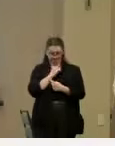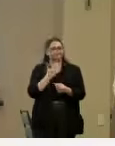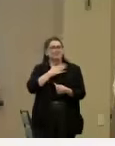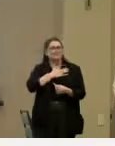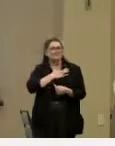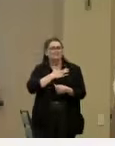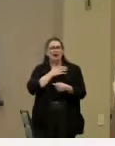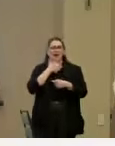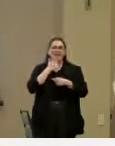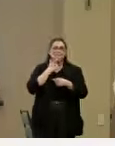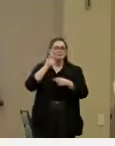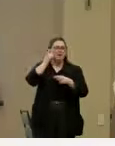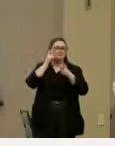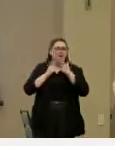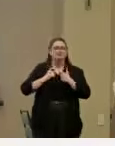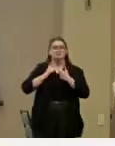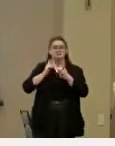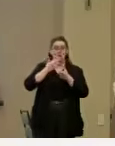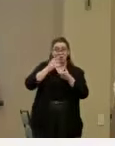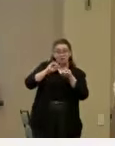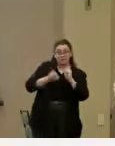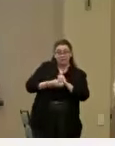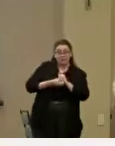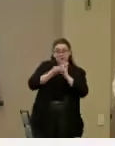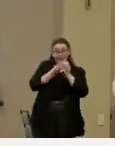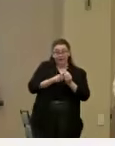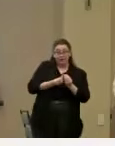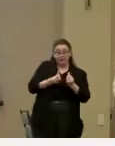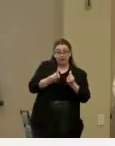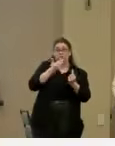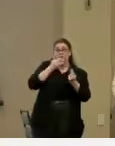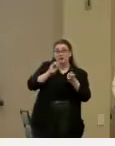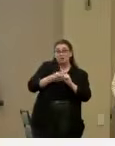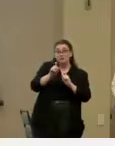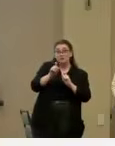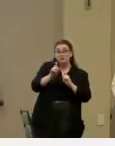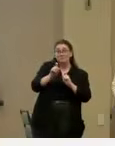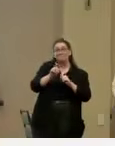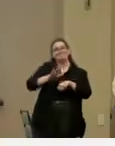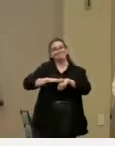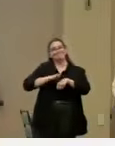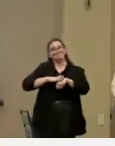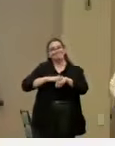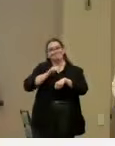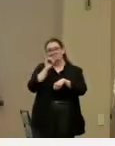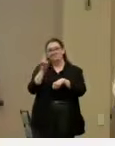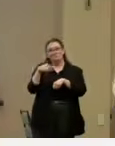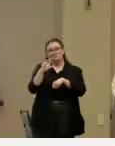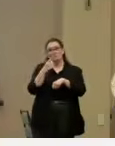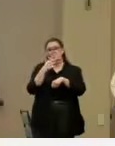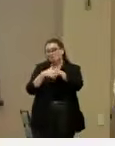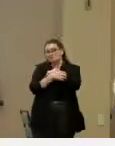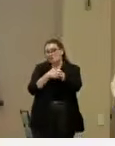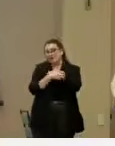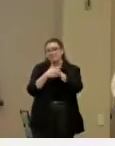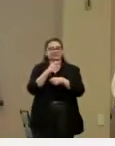my lesions, do my spots tend to change color as they heal? That's a sign that it's not just a rash